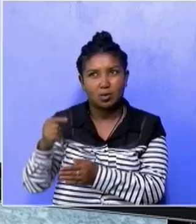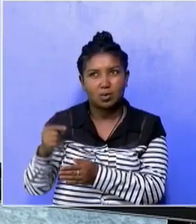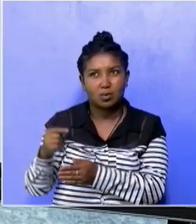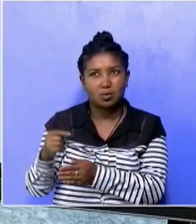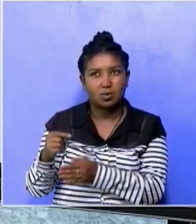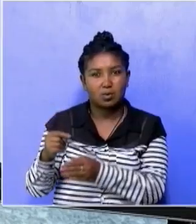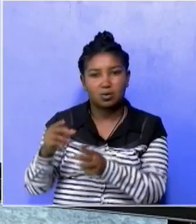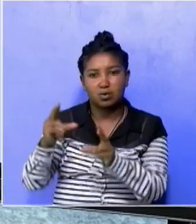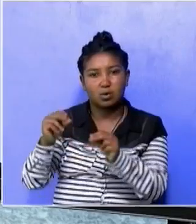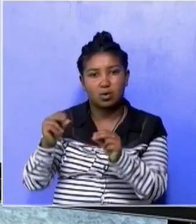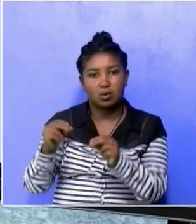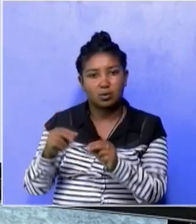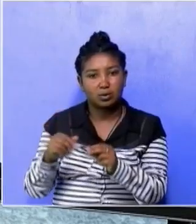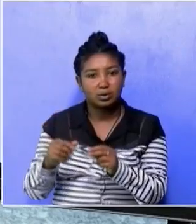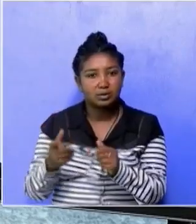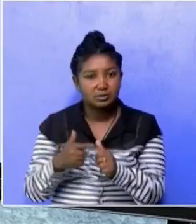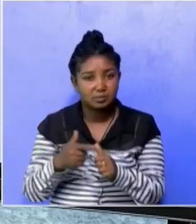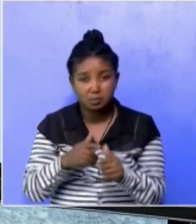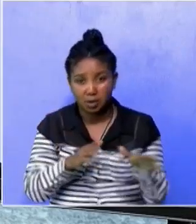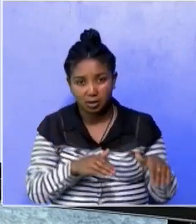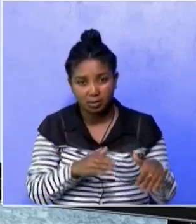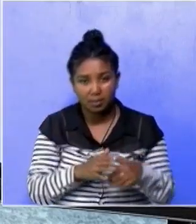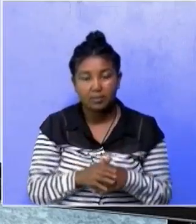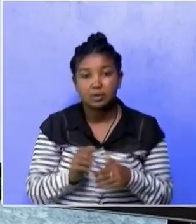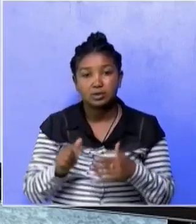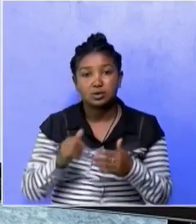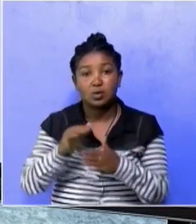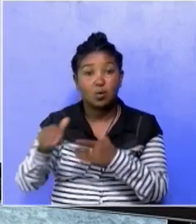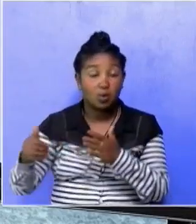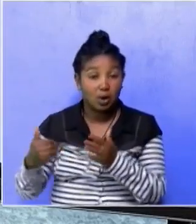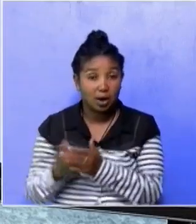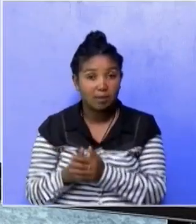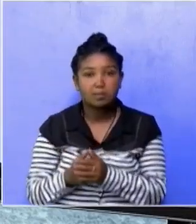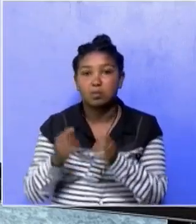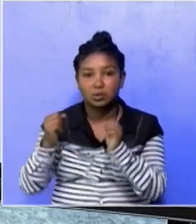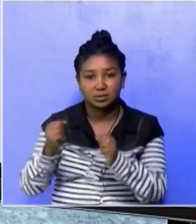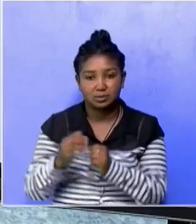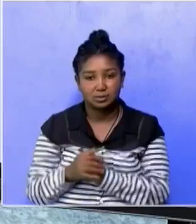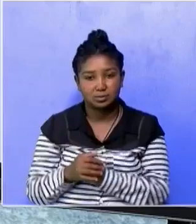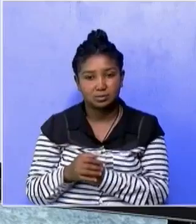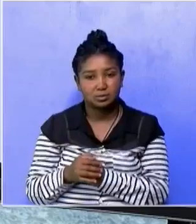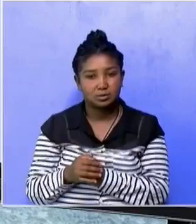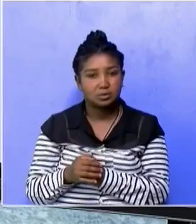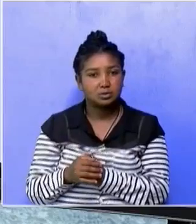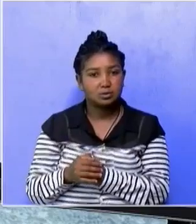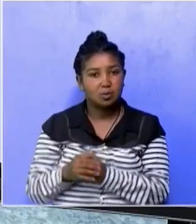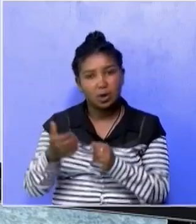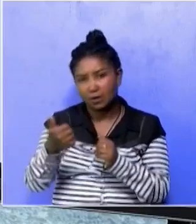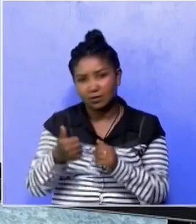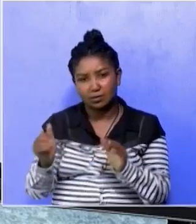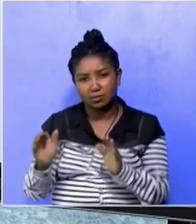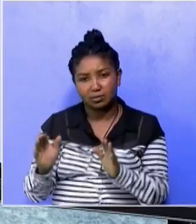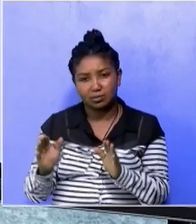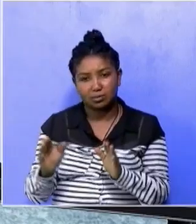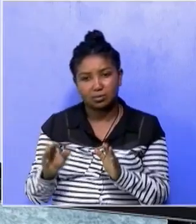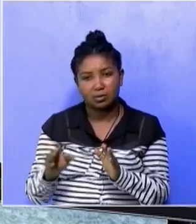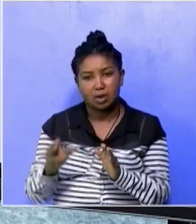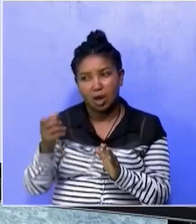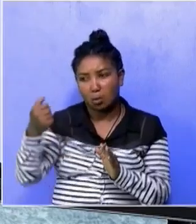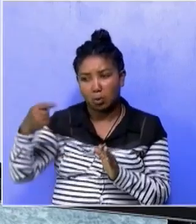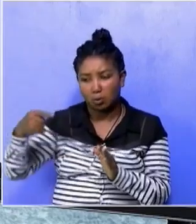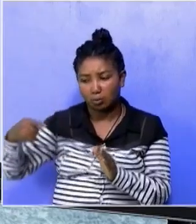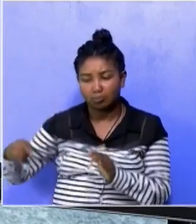say. Like, come on. It's wrong. So all are possible. Whatever the case it is, they are